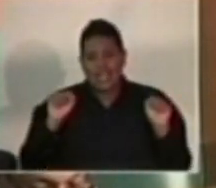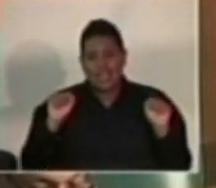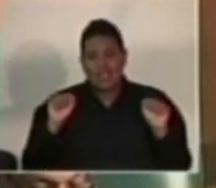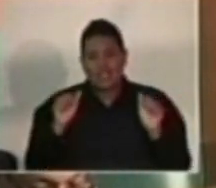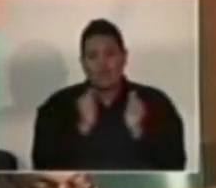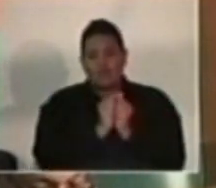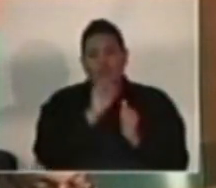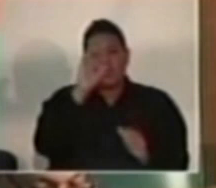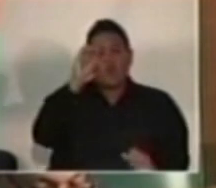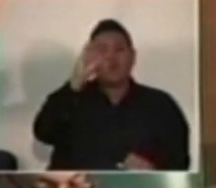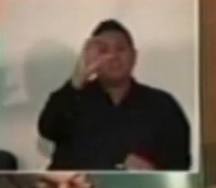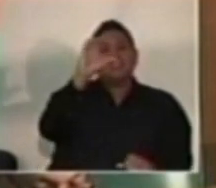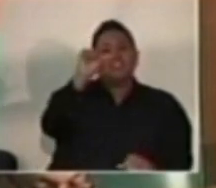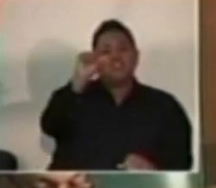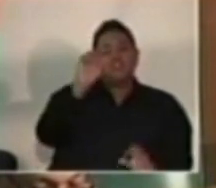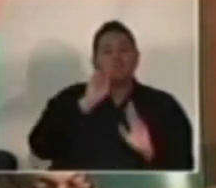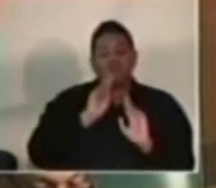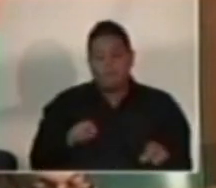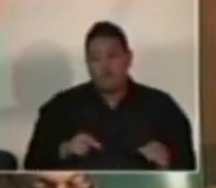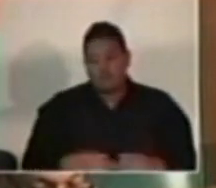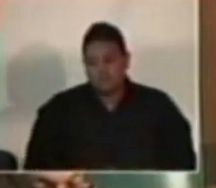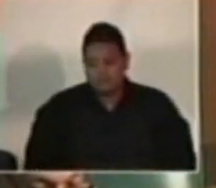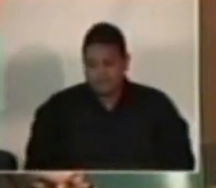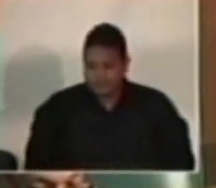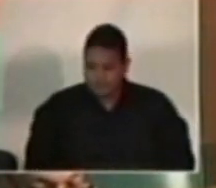to the OCG's report?